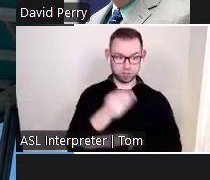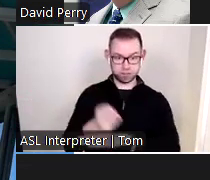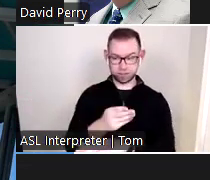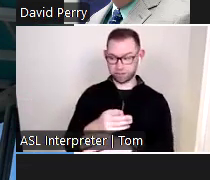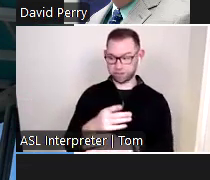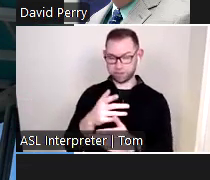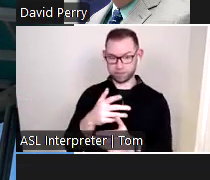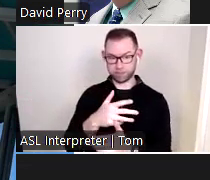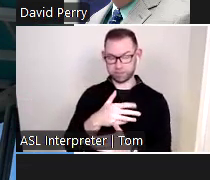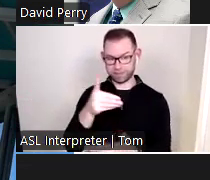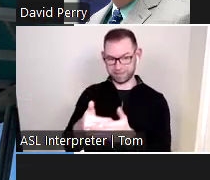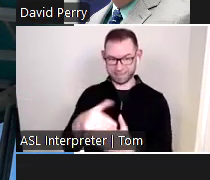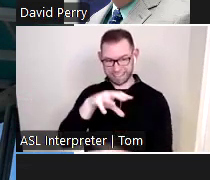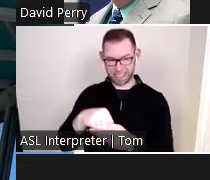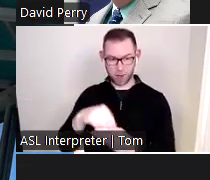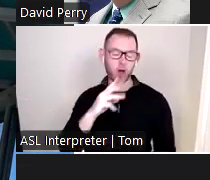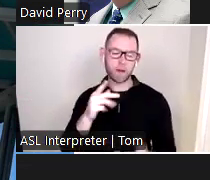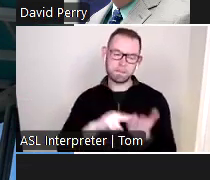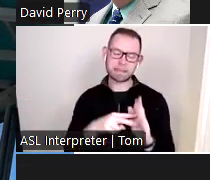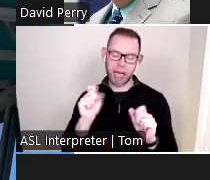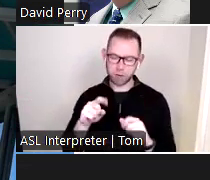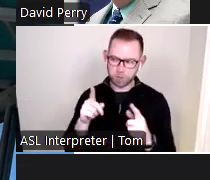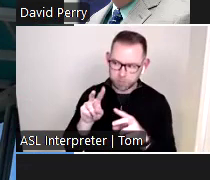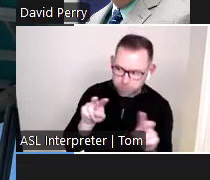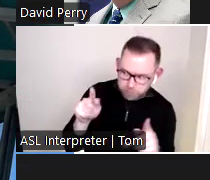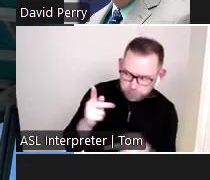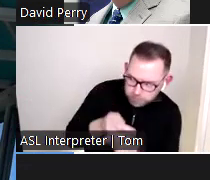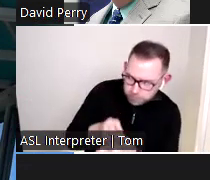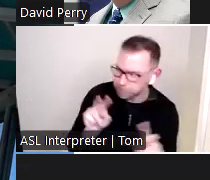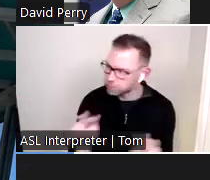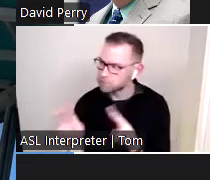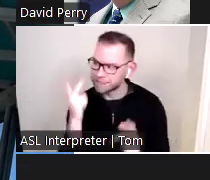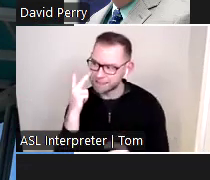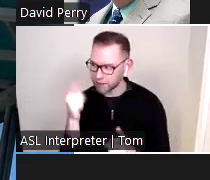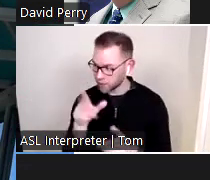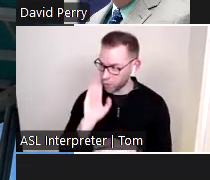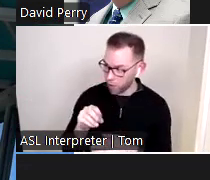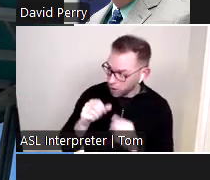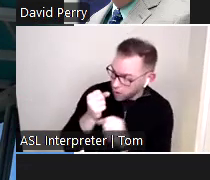have increased the wayfinding signage that is part of this project, so that way